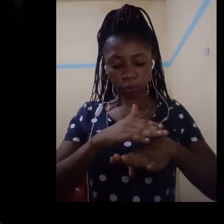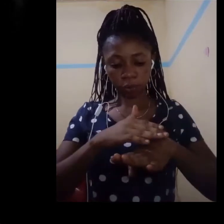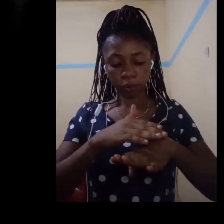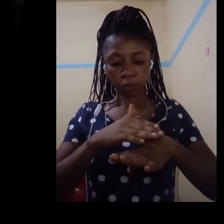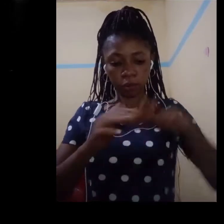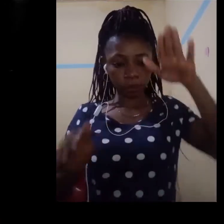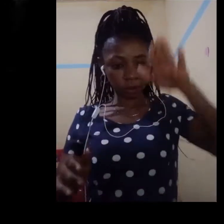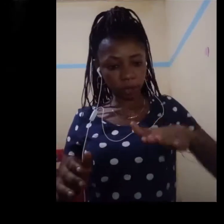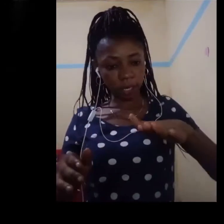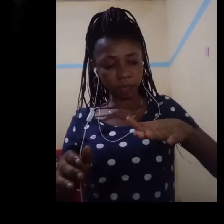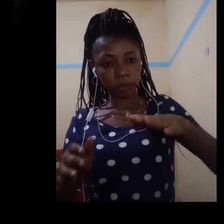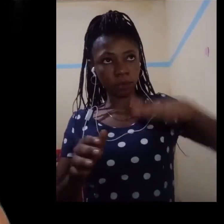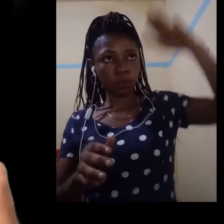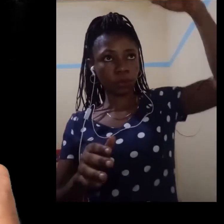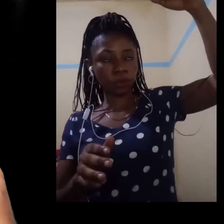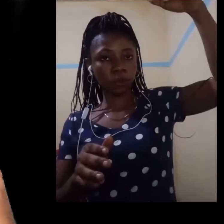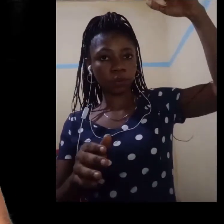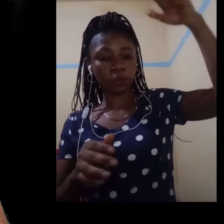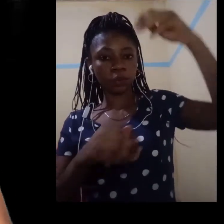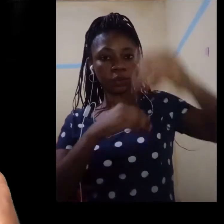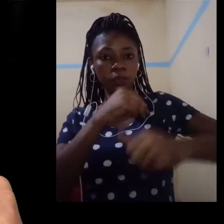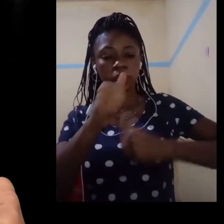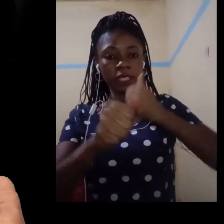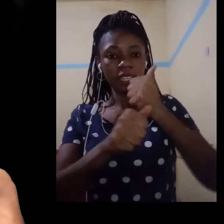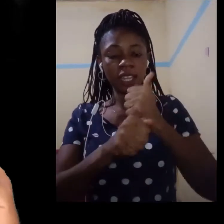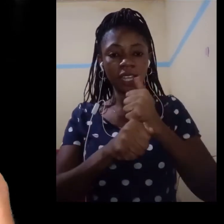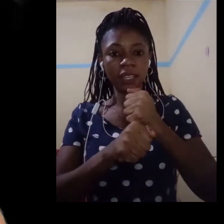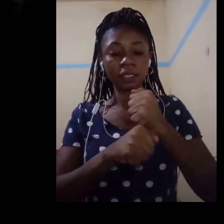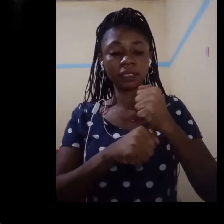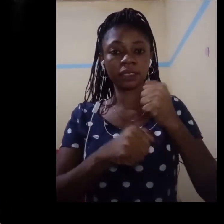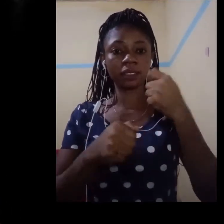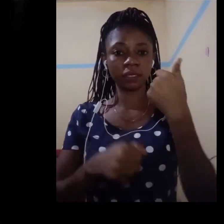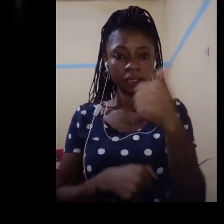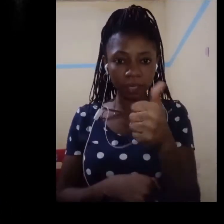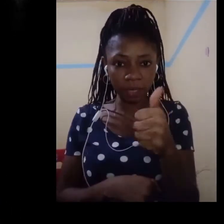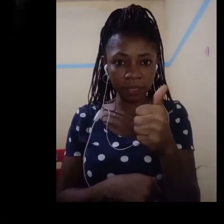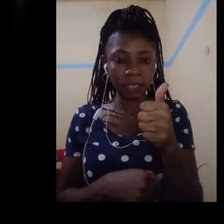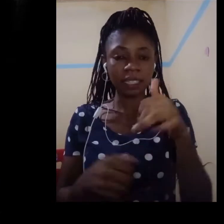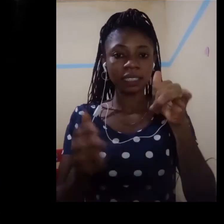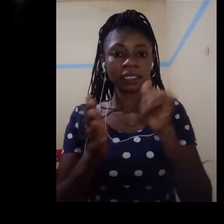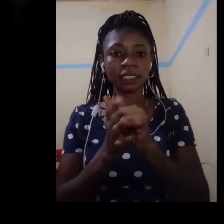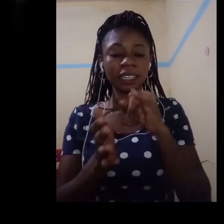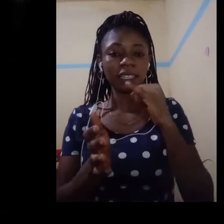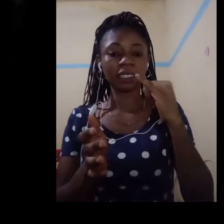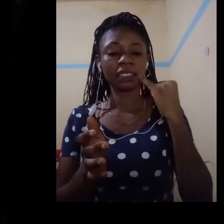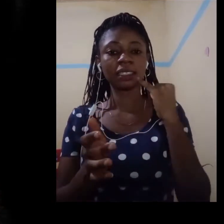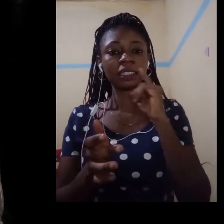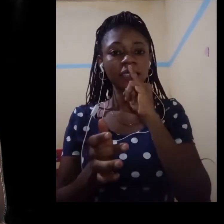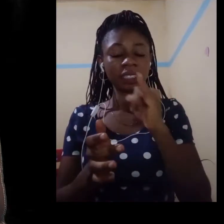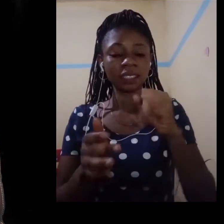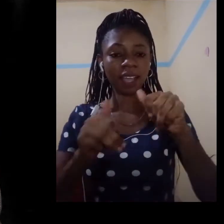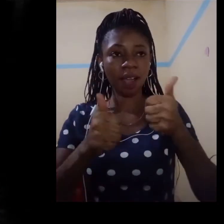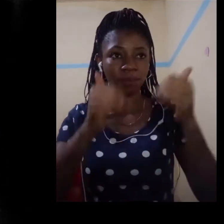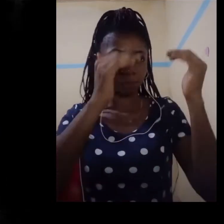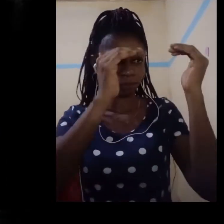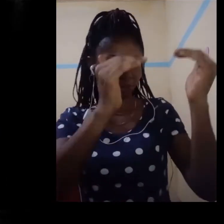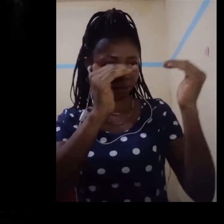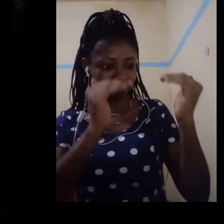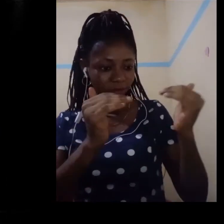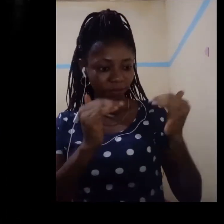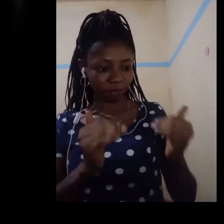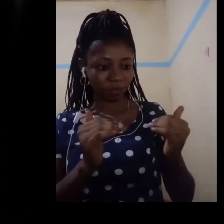born, child, grow, years, 10. That is a sequence of her